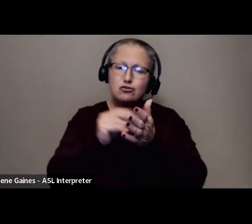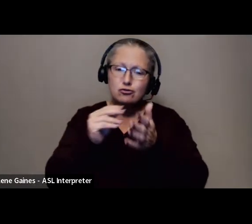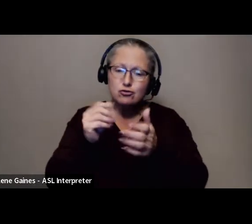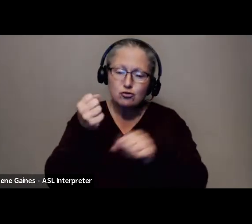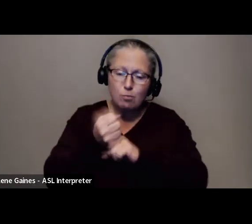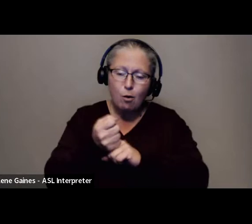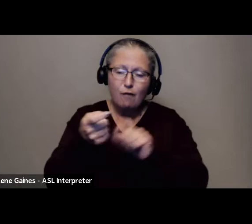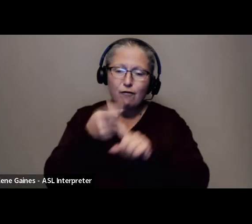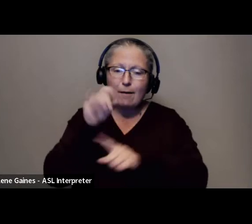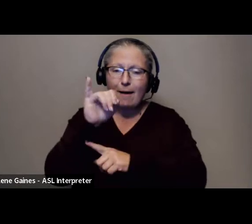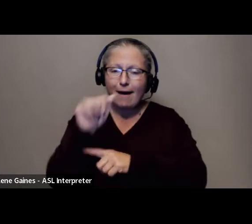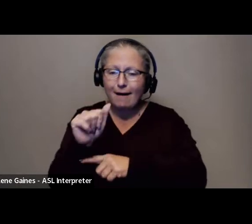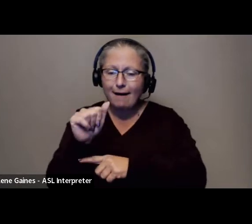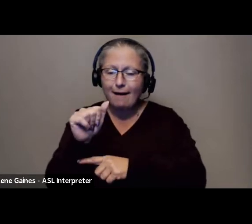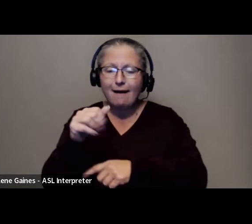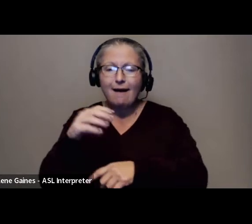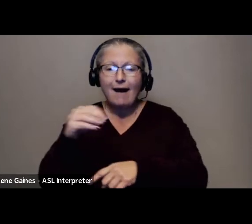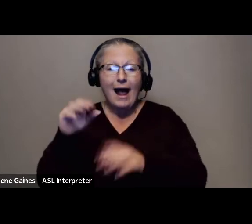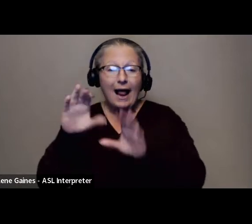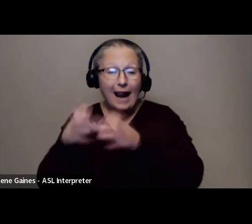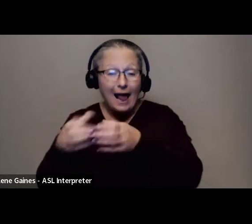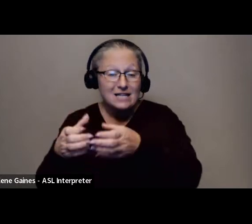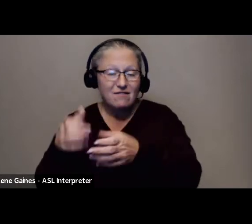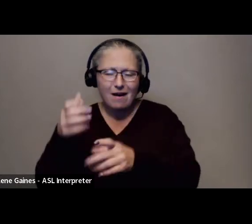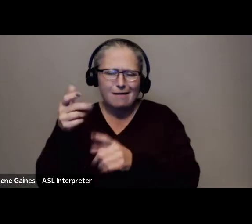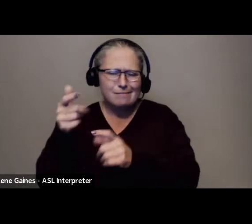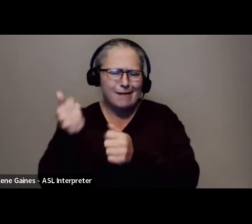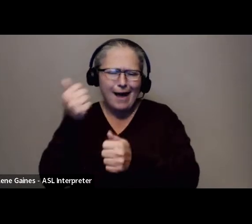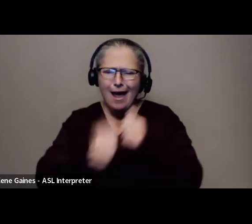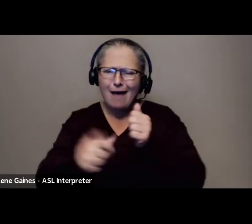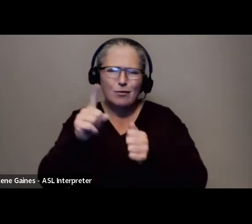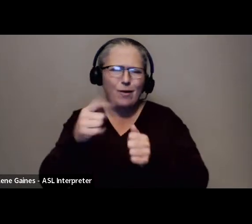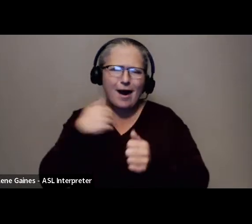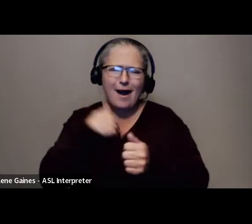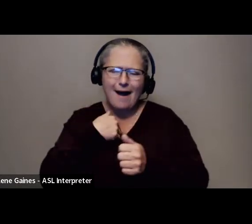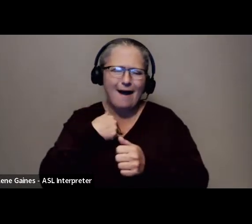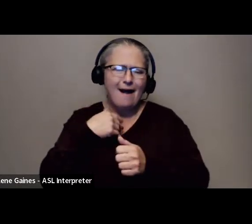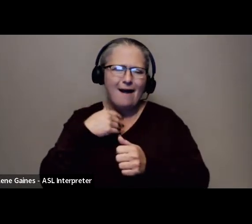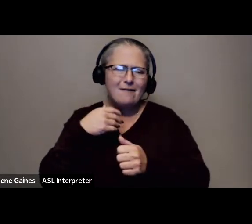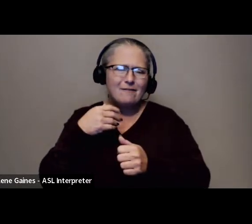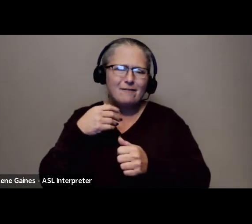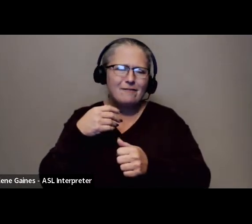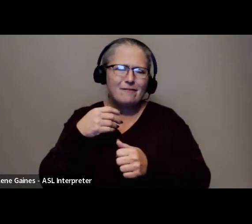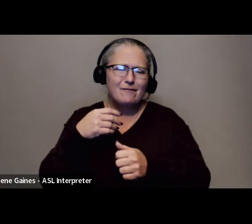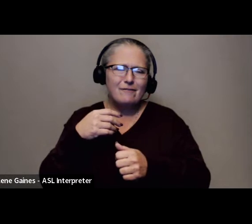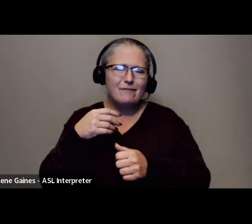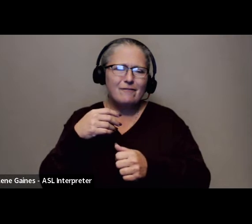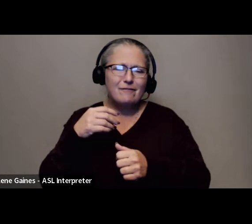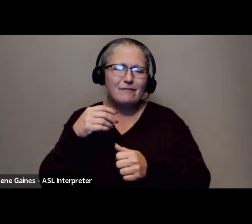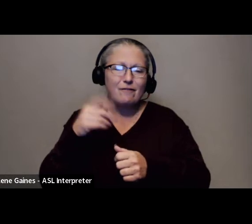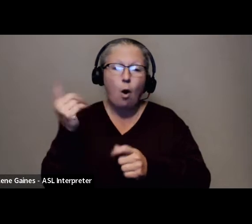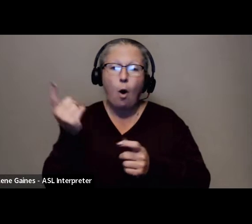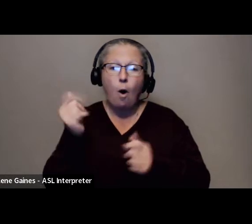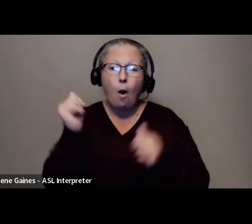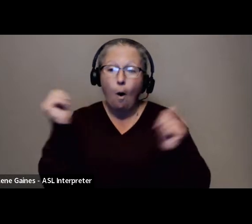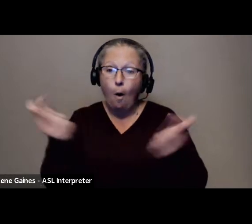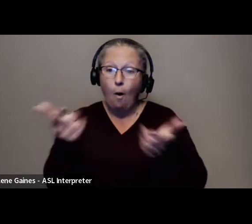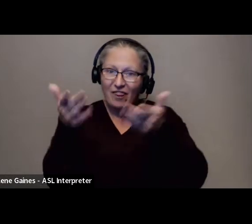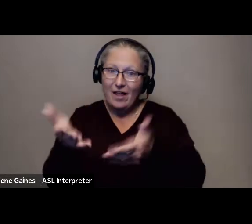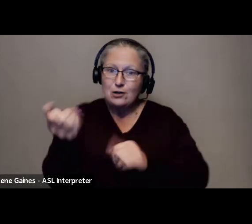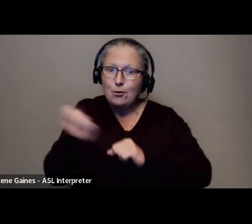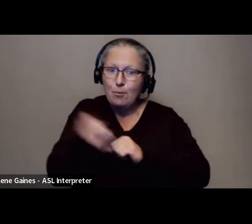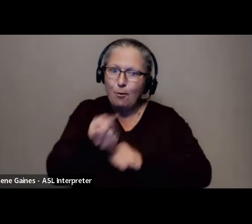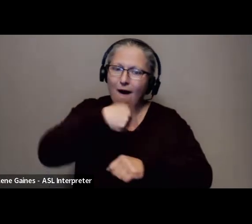the classrooms. Classified are pretty much everywhere you look or don't look. They're all there supporting us. And